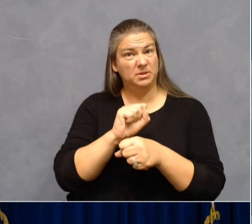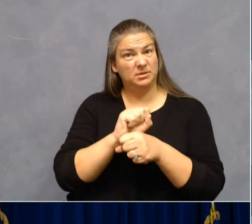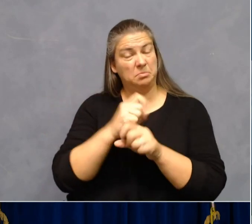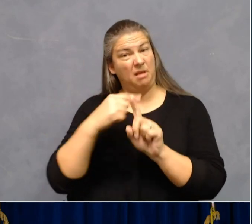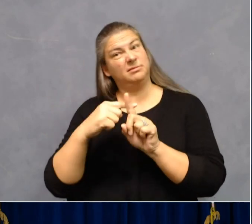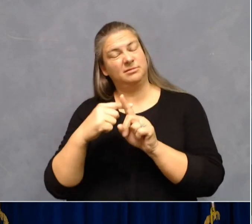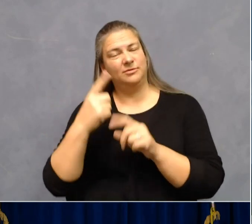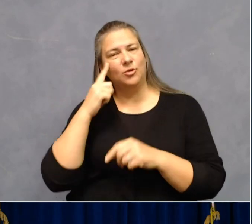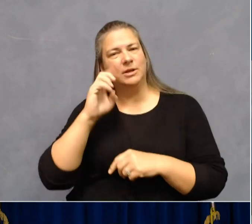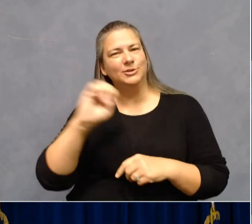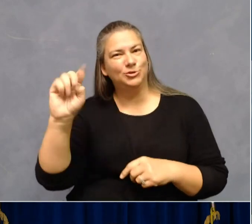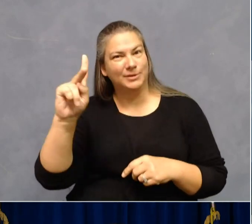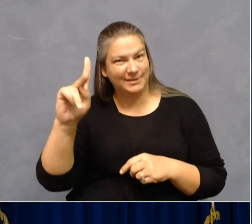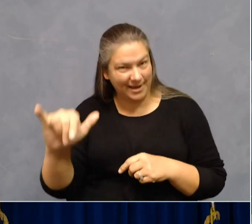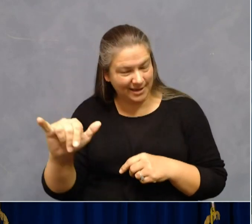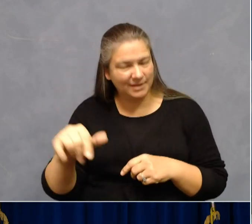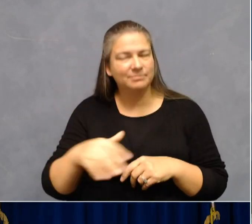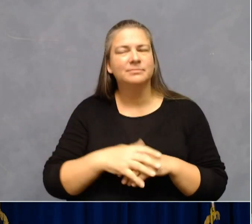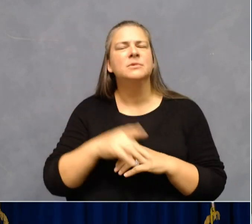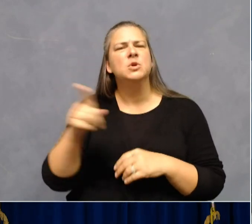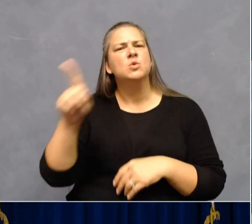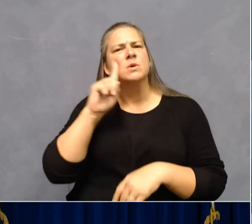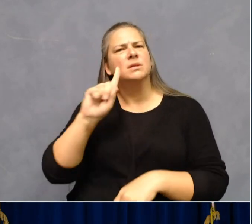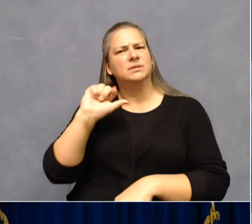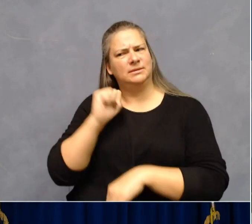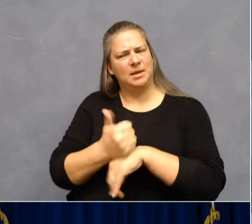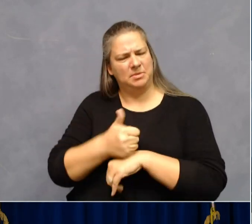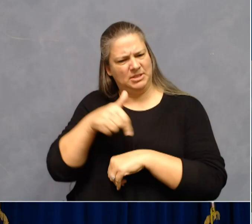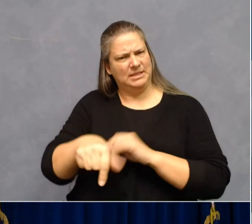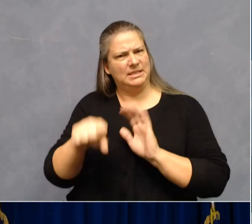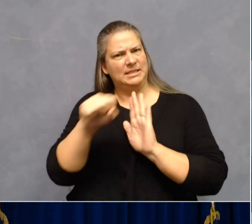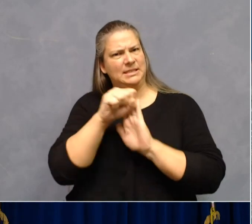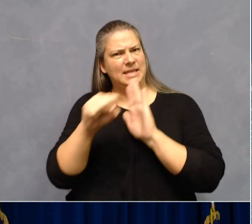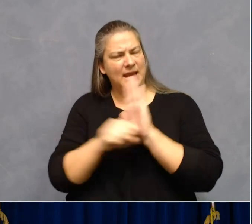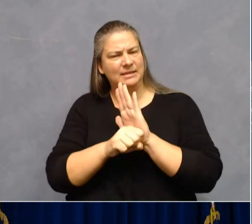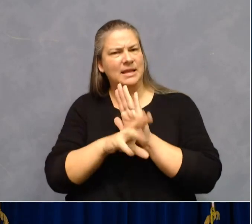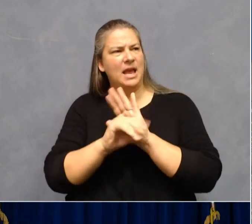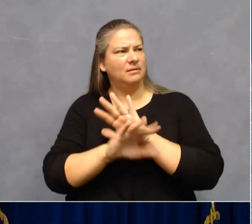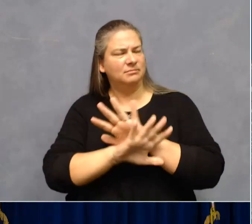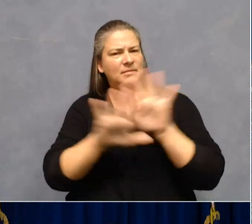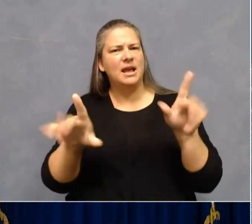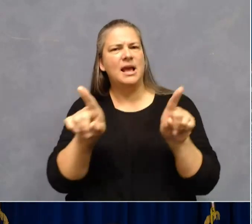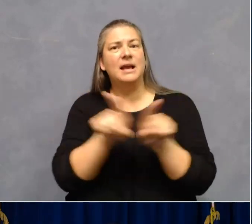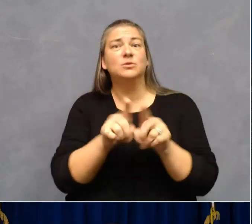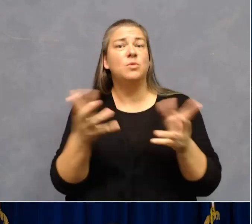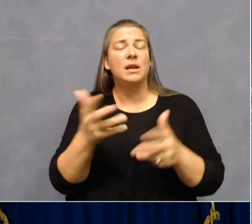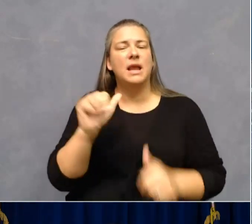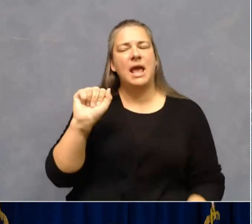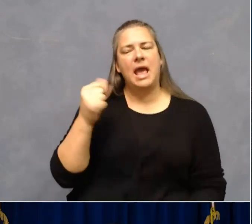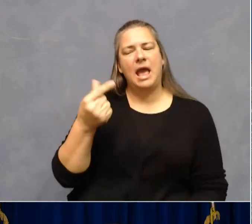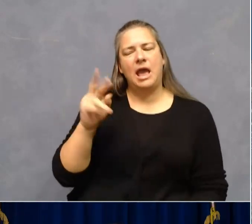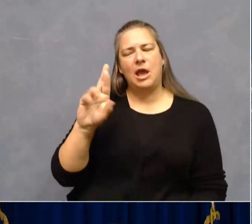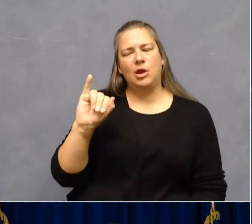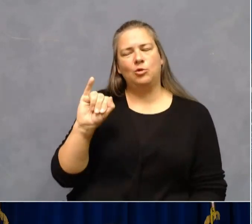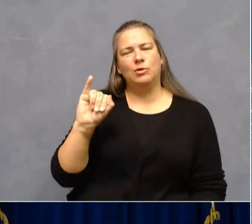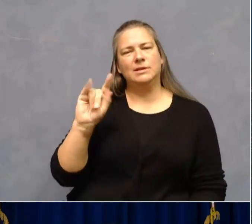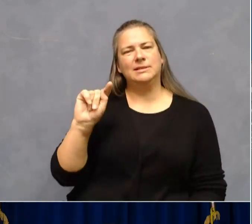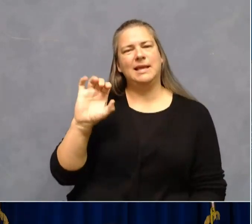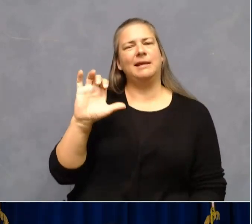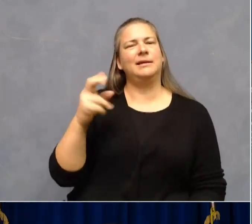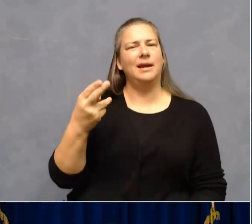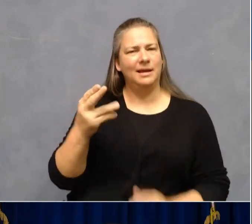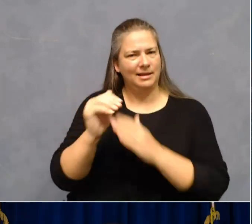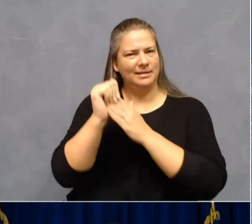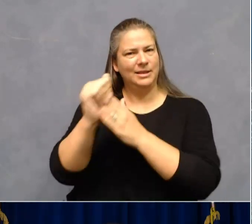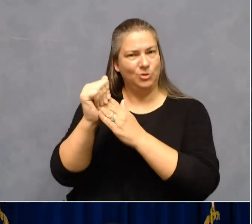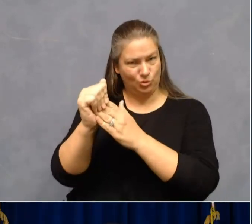helping to establish the state and region as an agri-tech leader and securing a better future for Kentucky. And in fact, even had a call with